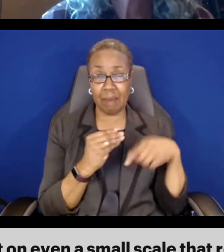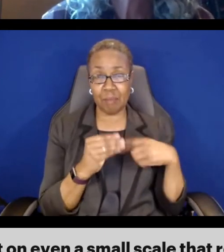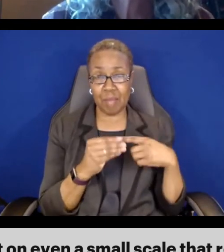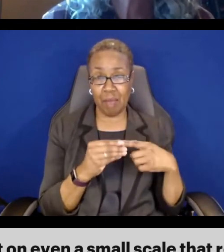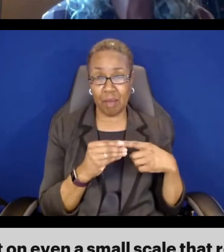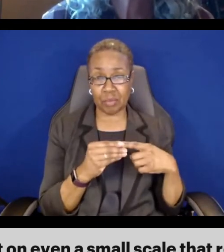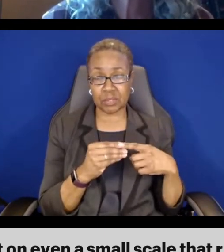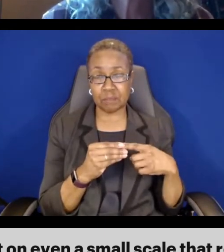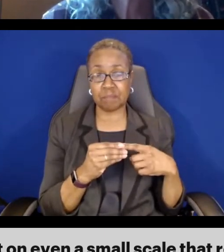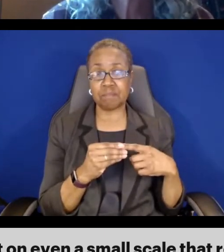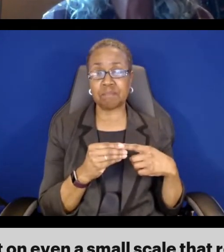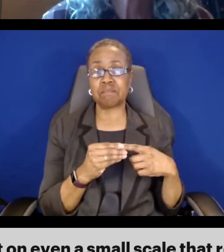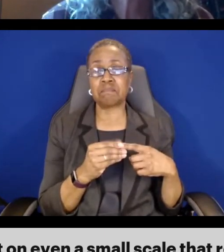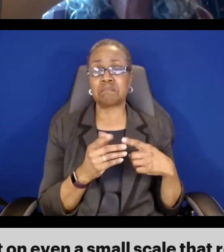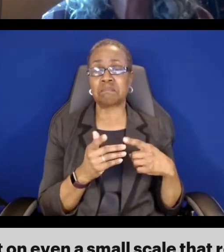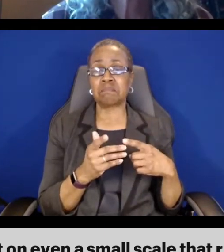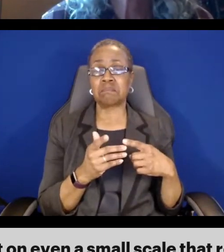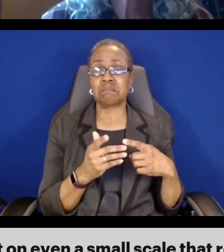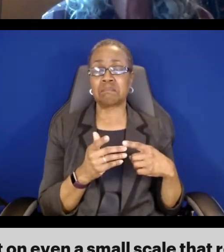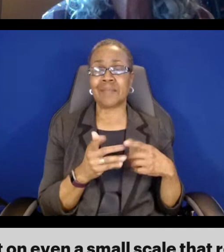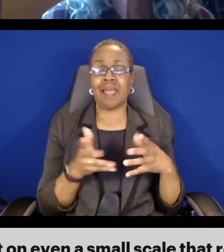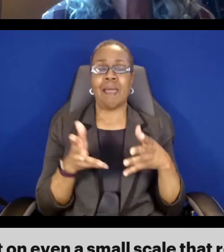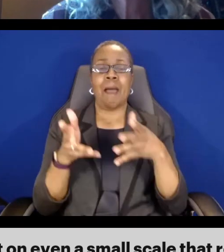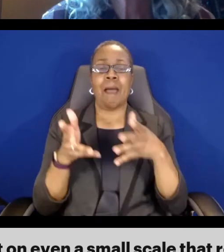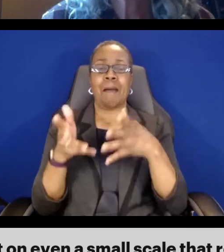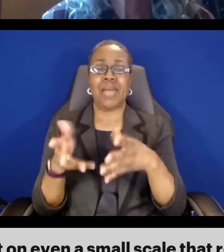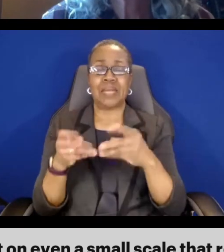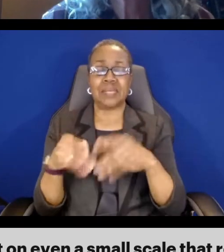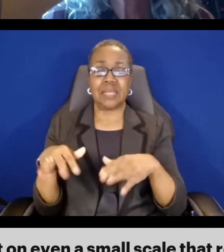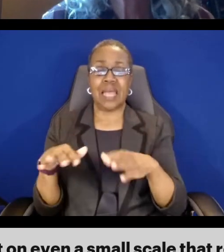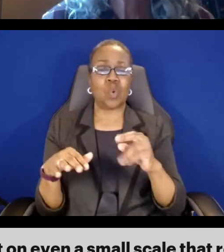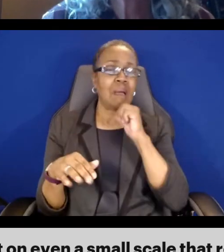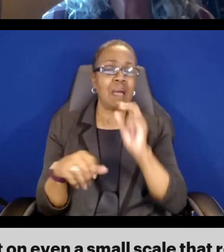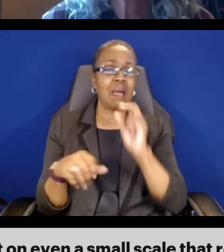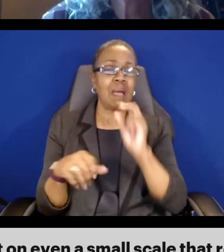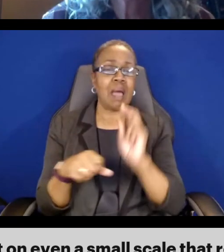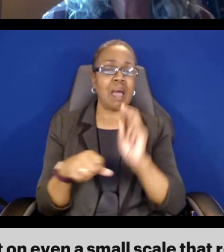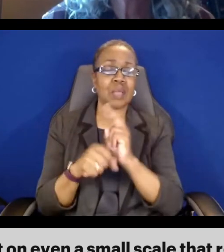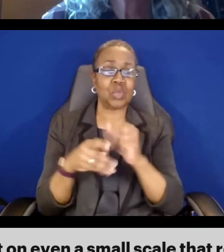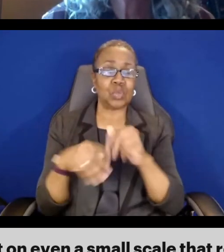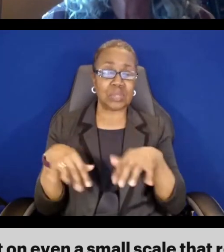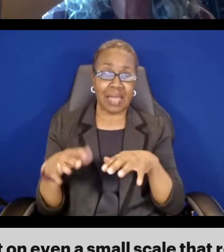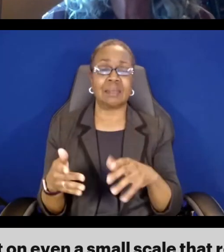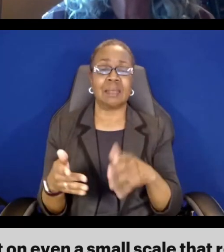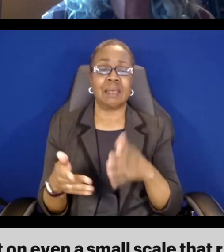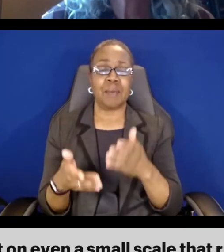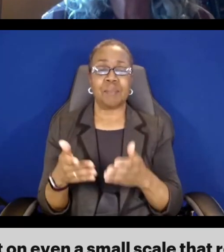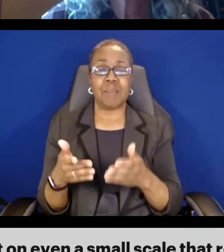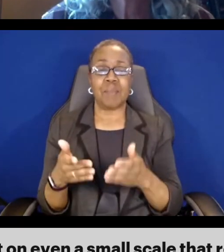abandoned land or unused land, and maybe